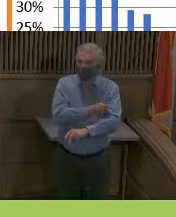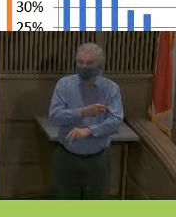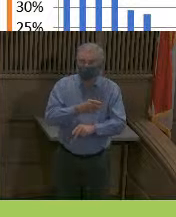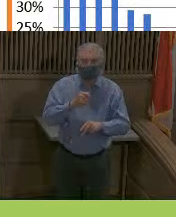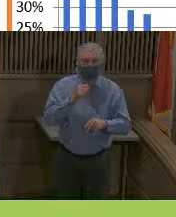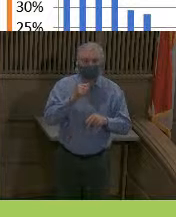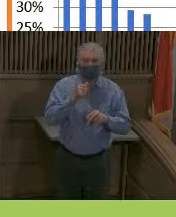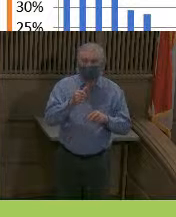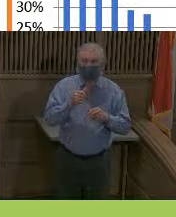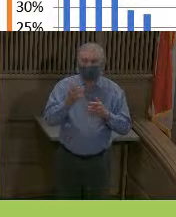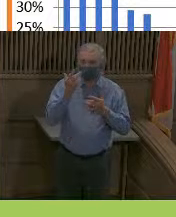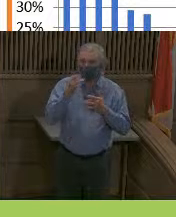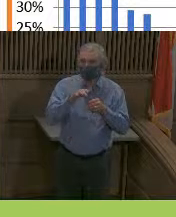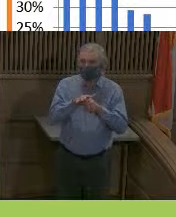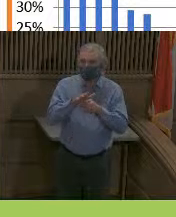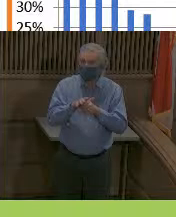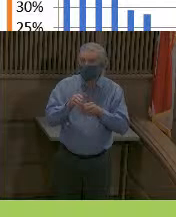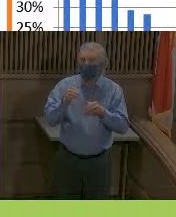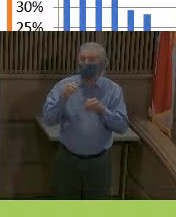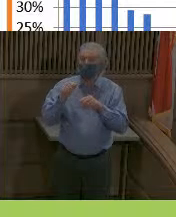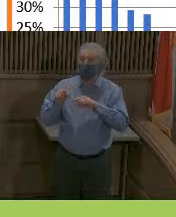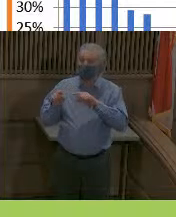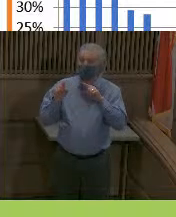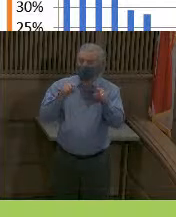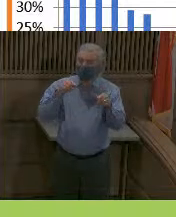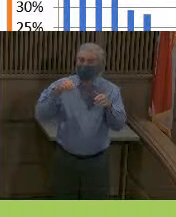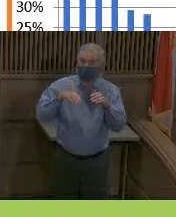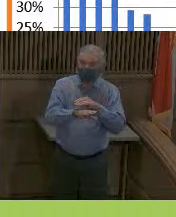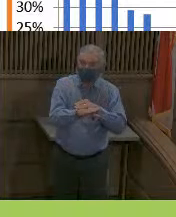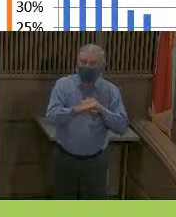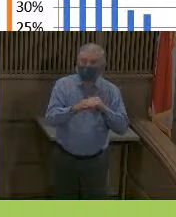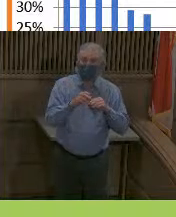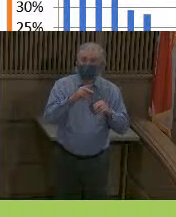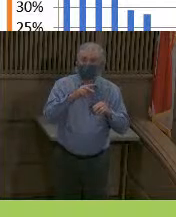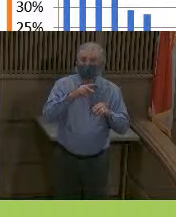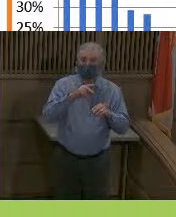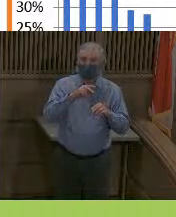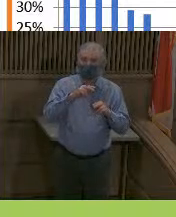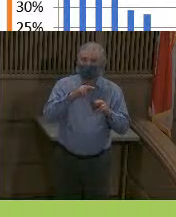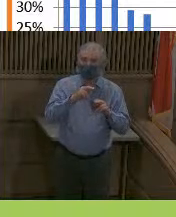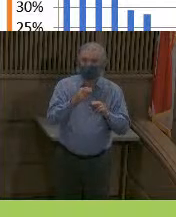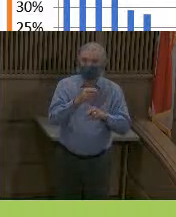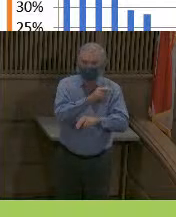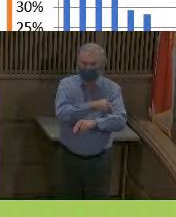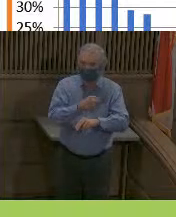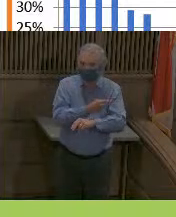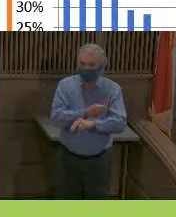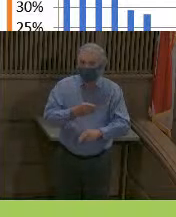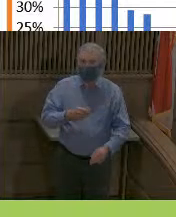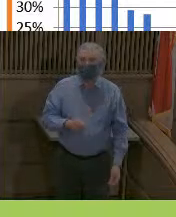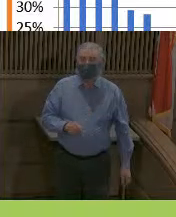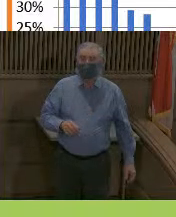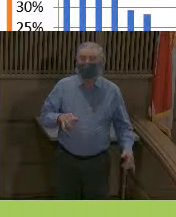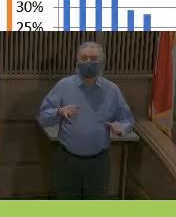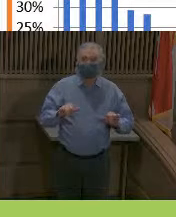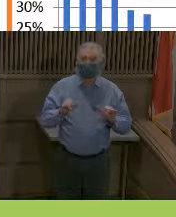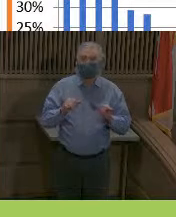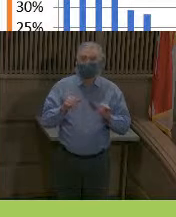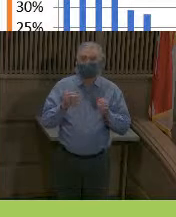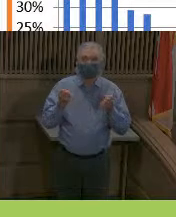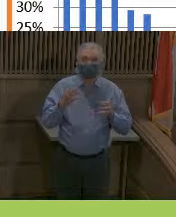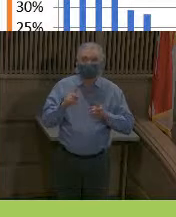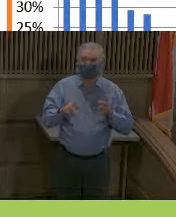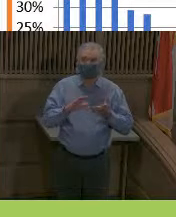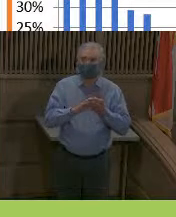department and in the outpatient clinics and discharging them home, but the rate of infection still is quite high. And we heard Chairman